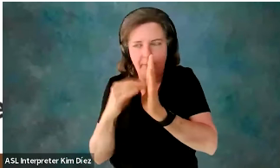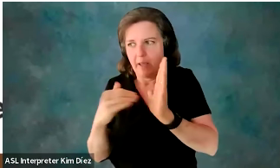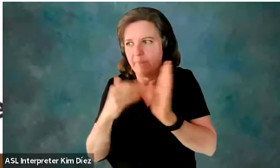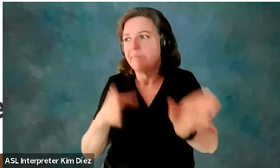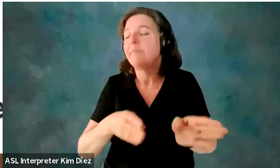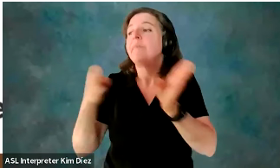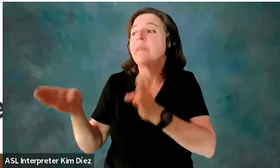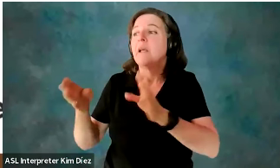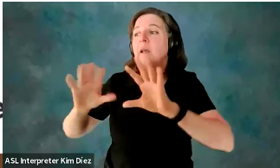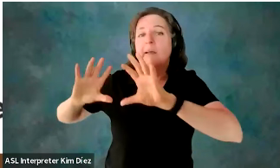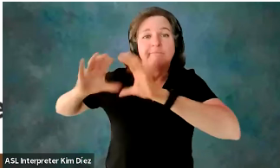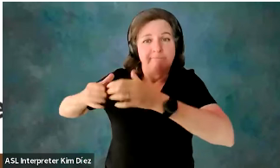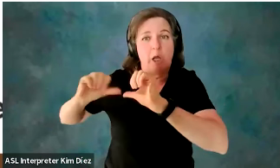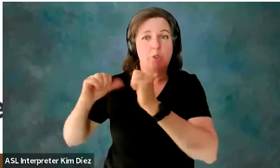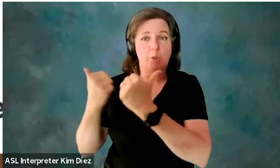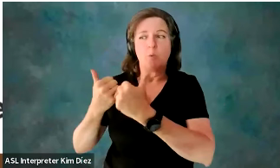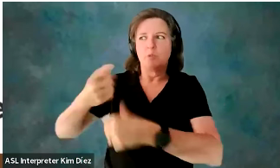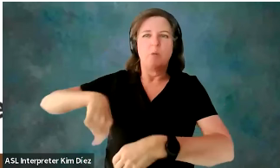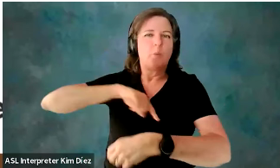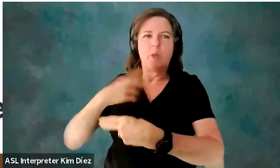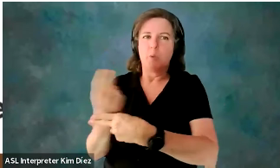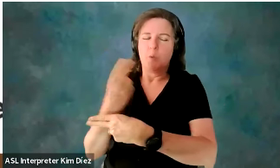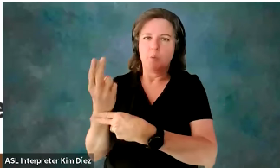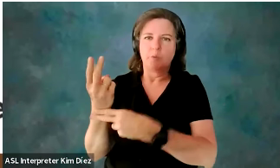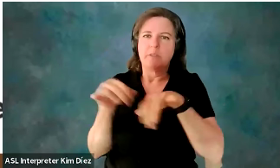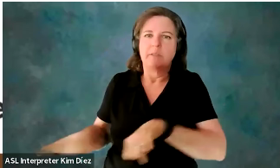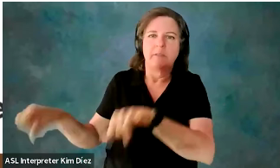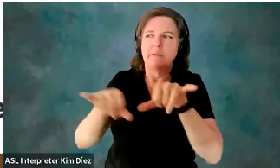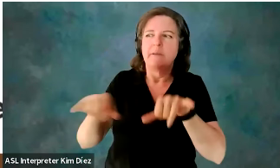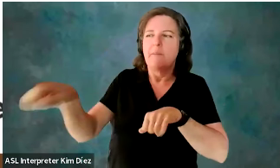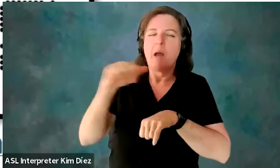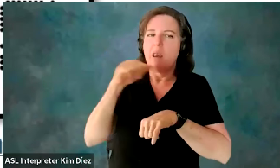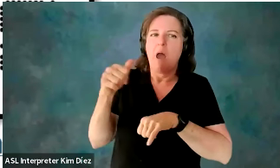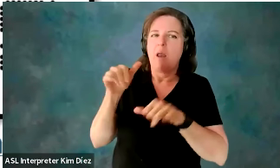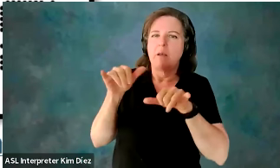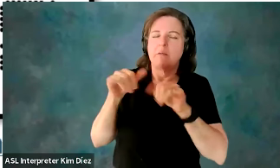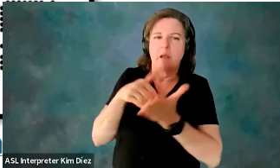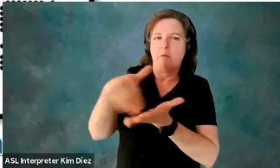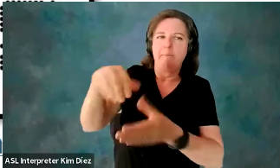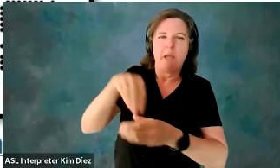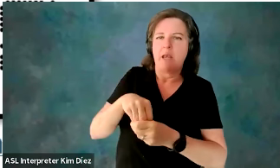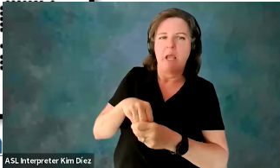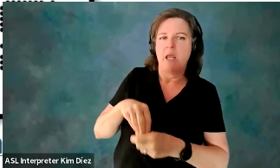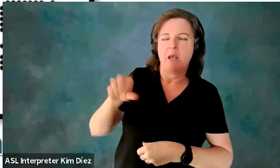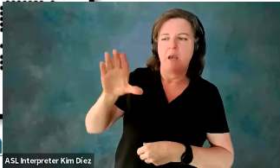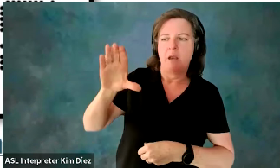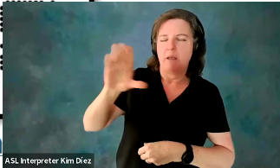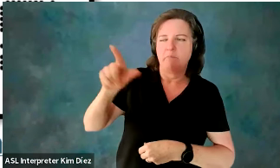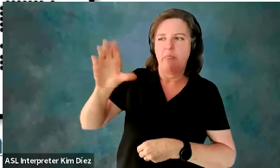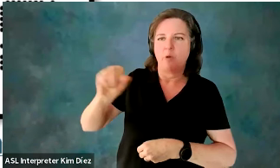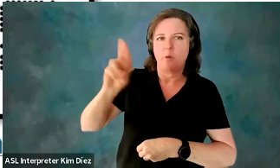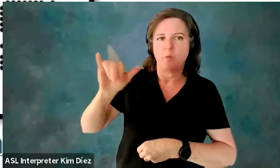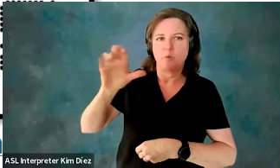undifferentiating groups. These are not very common in the Caribbean area. All of this